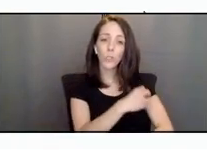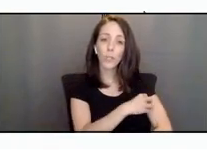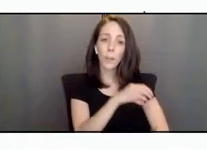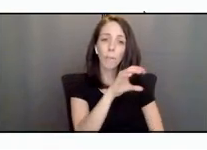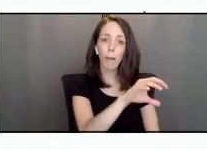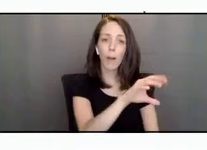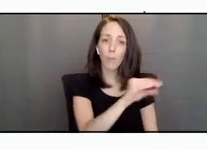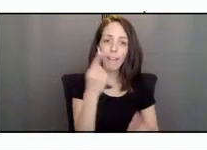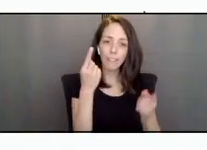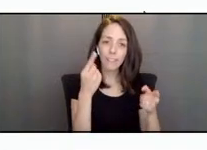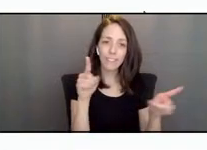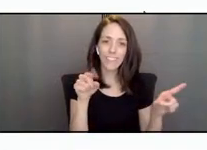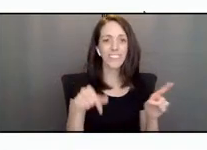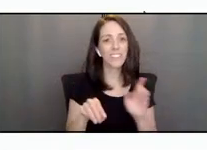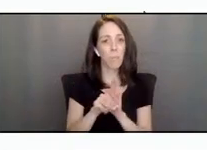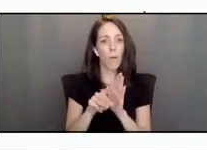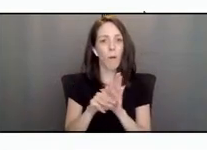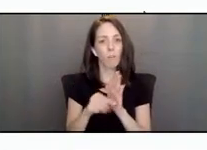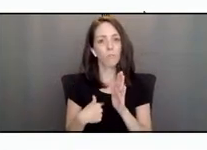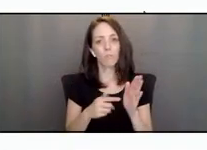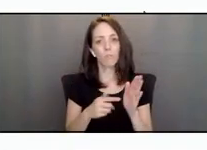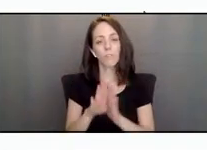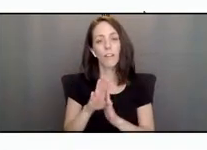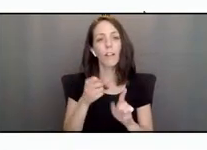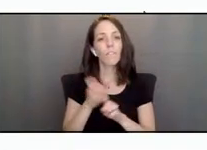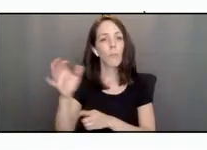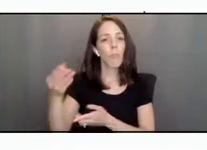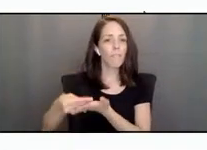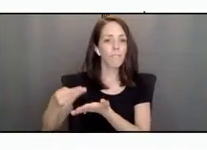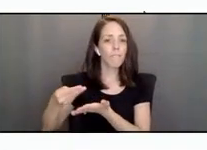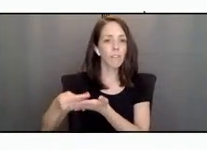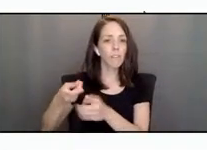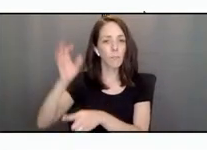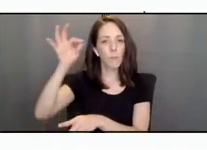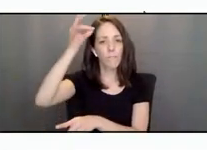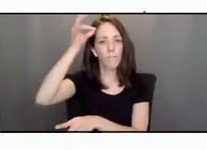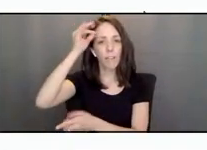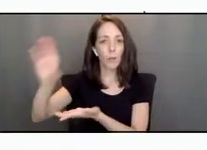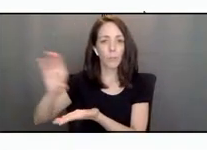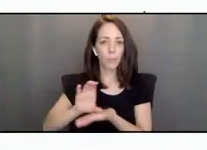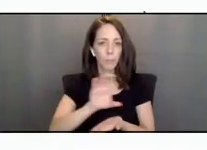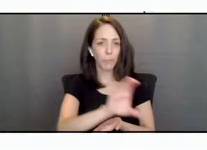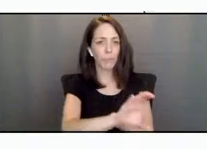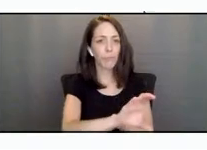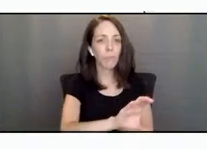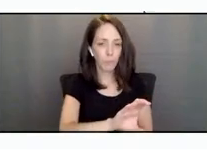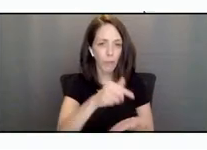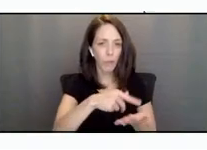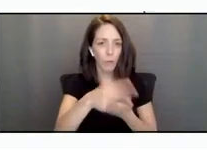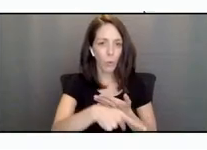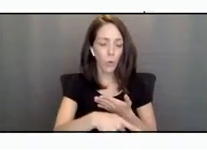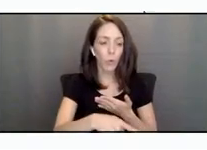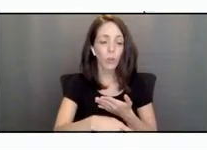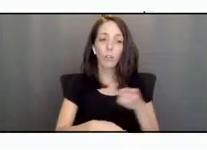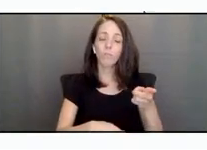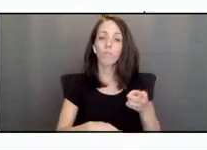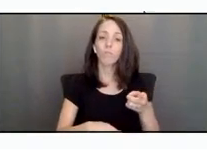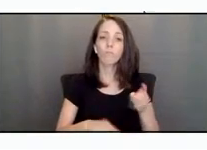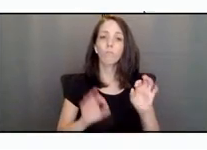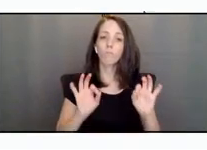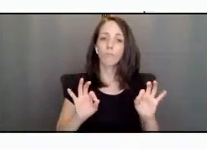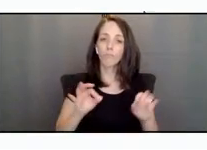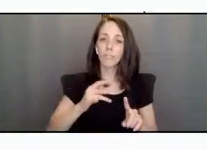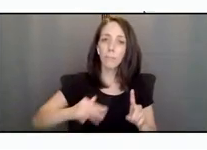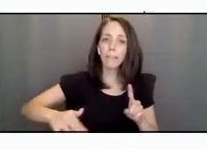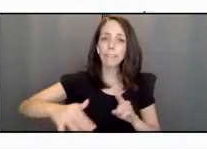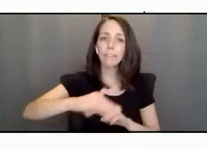able to develop through our HRSA funding. The model provides evidence-based individual approaches to address social